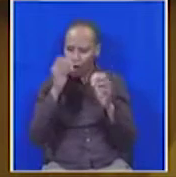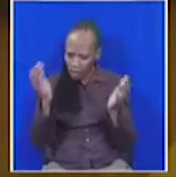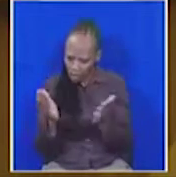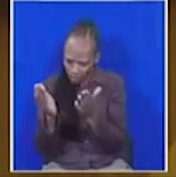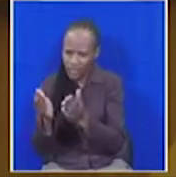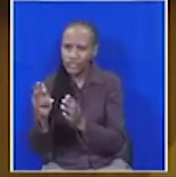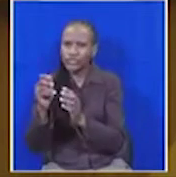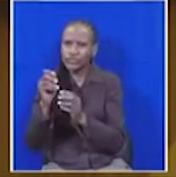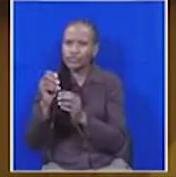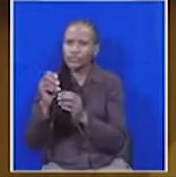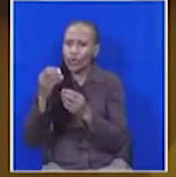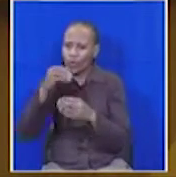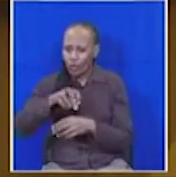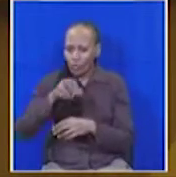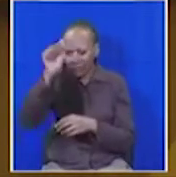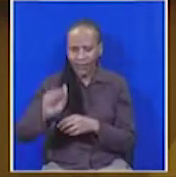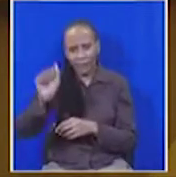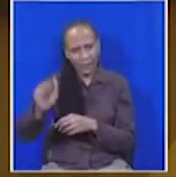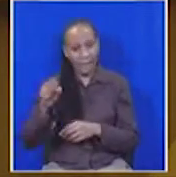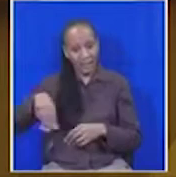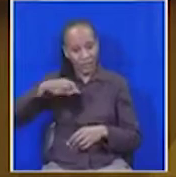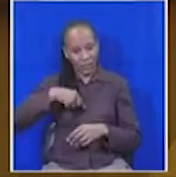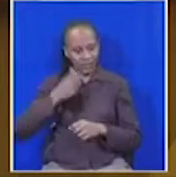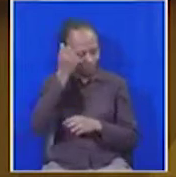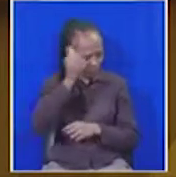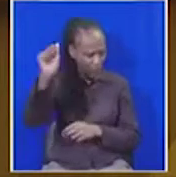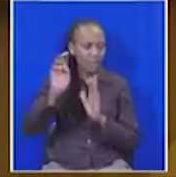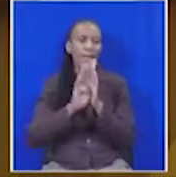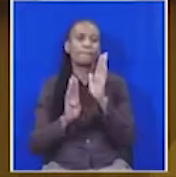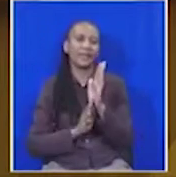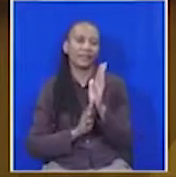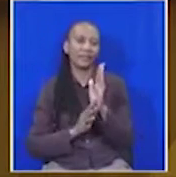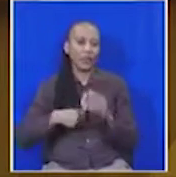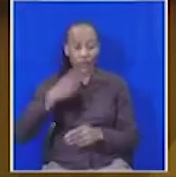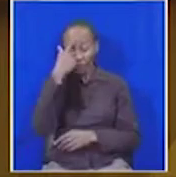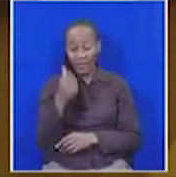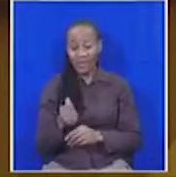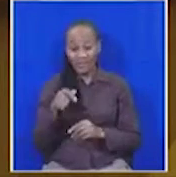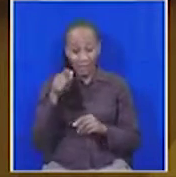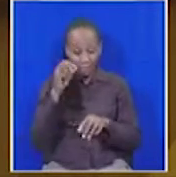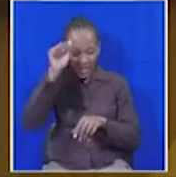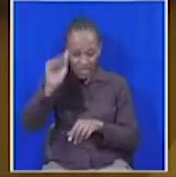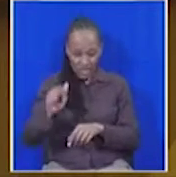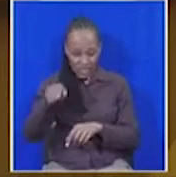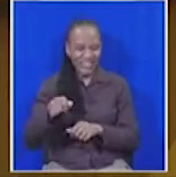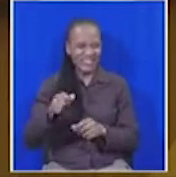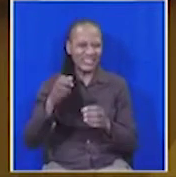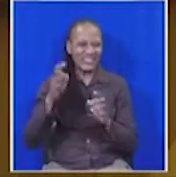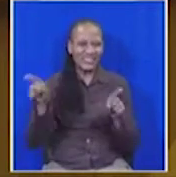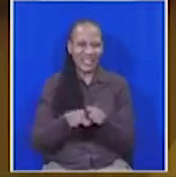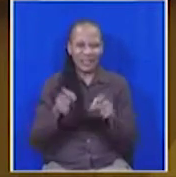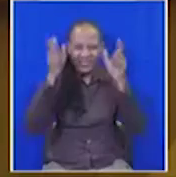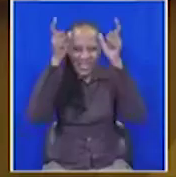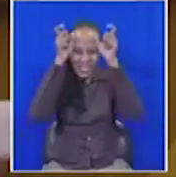National Freedom Party will still have opposed the remote gambling bill. We believe that gambling is a social evil that causes